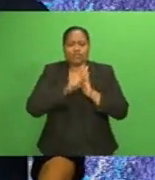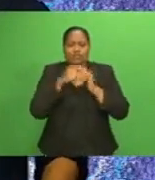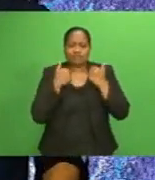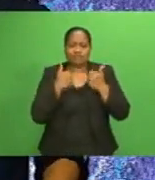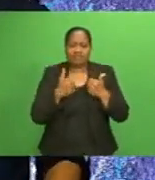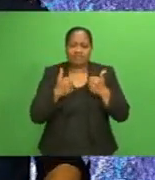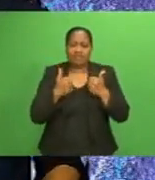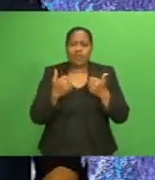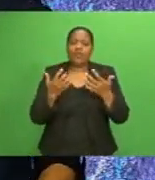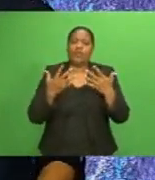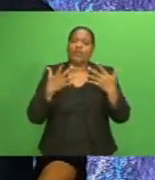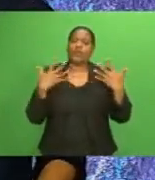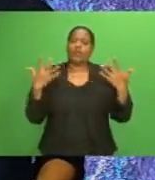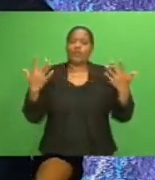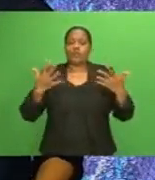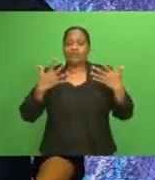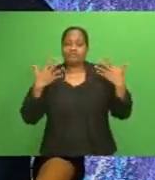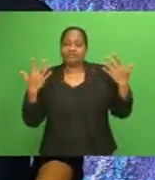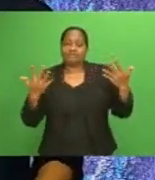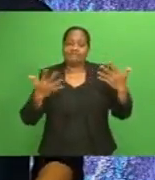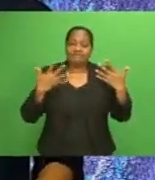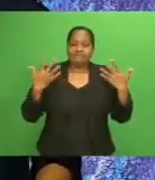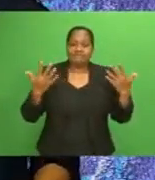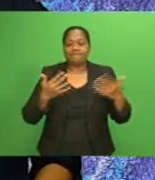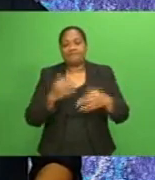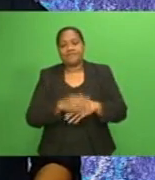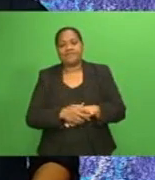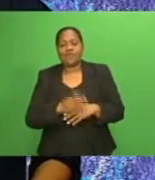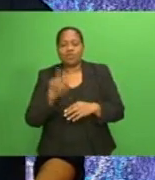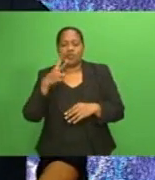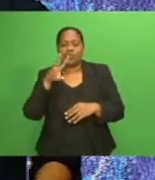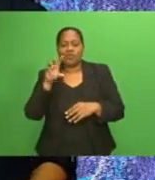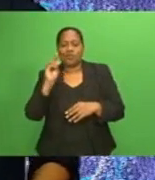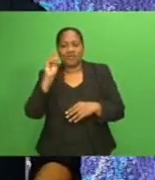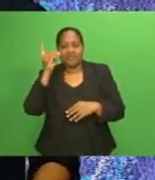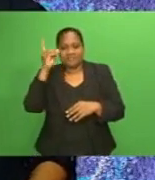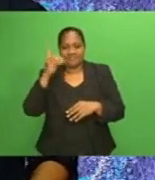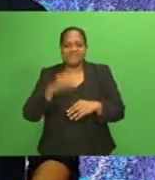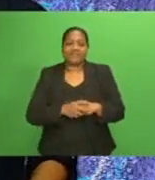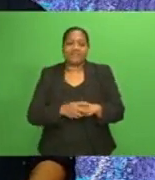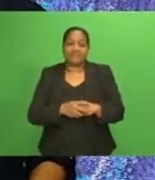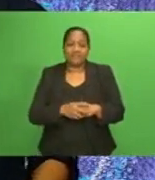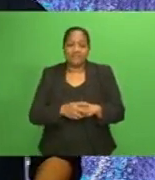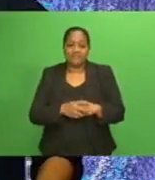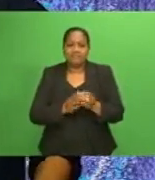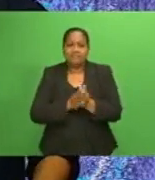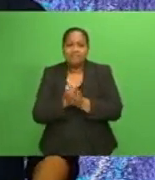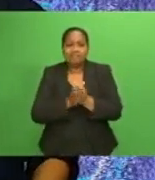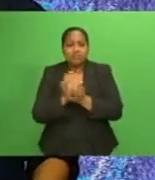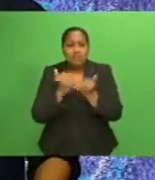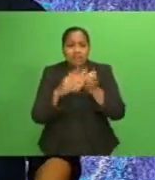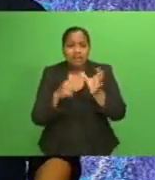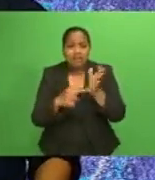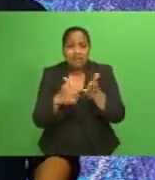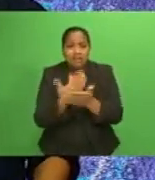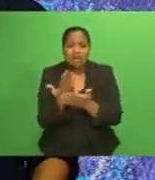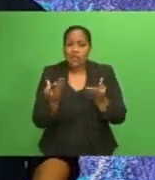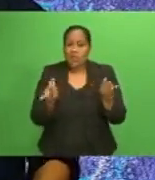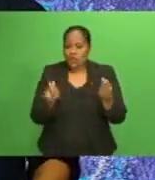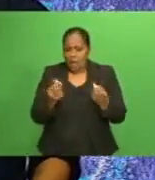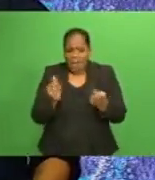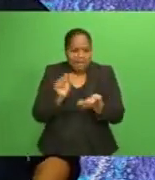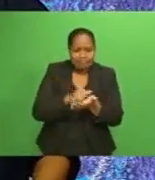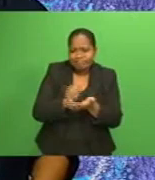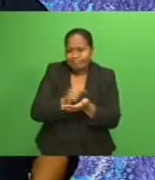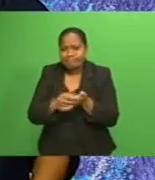mean cool temps ranging in the high 20s. And looking further on to Saturday, it's a shopping day, a